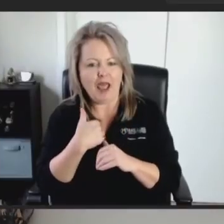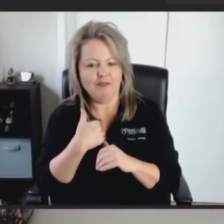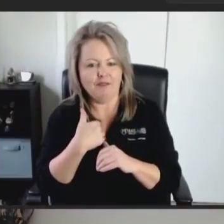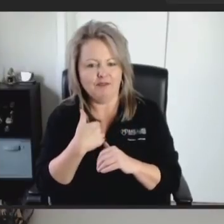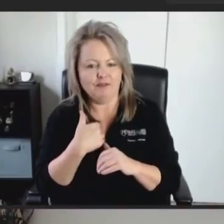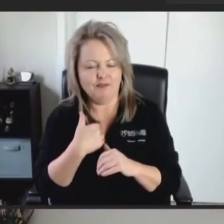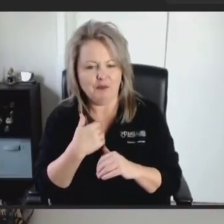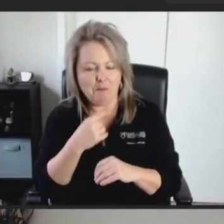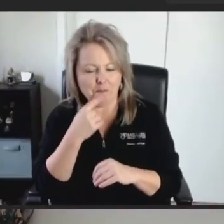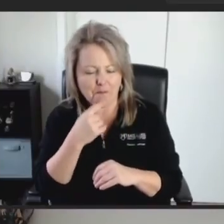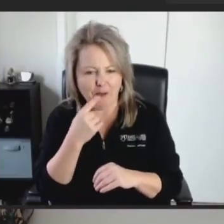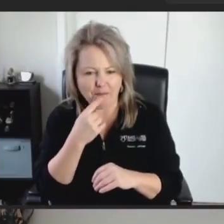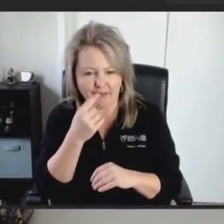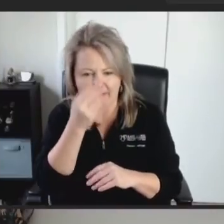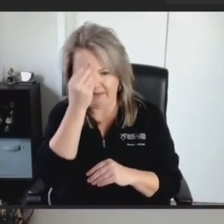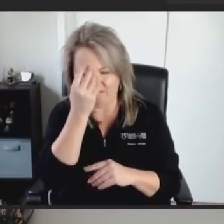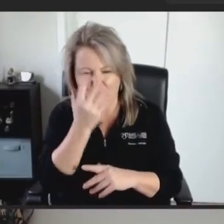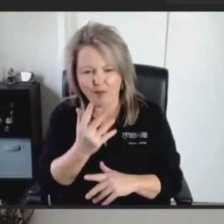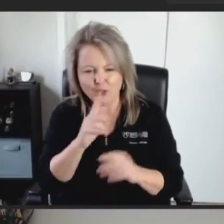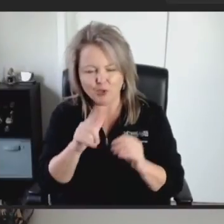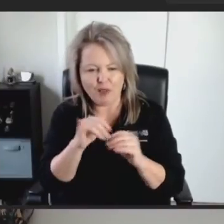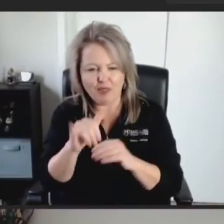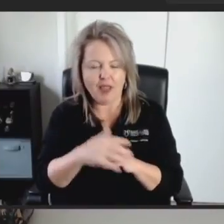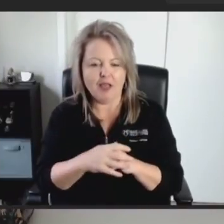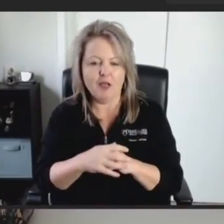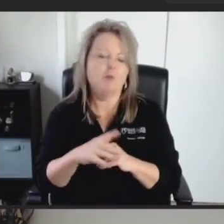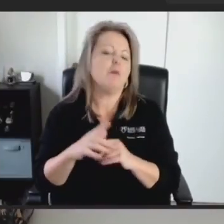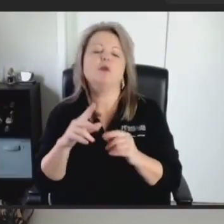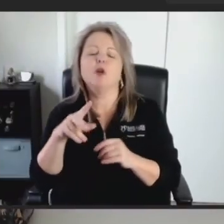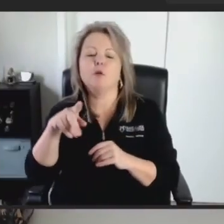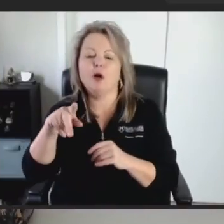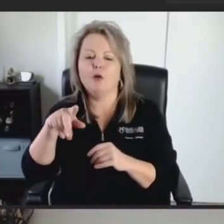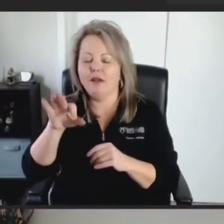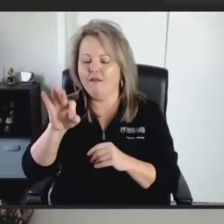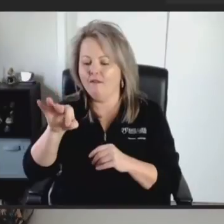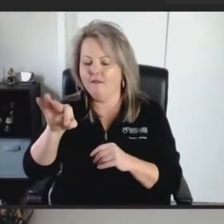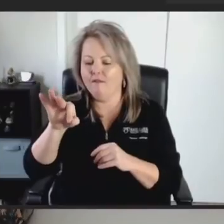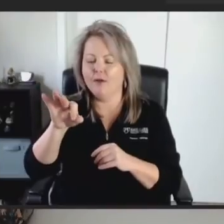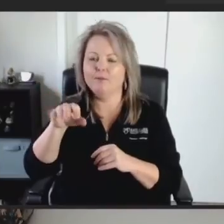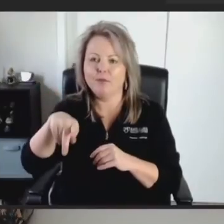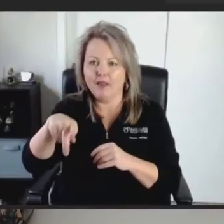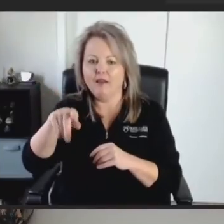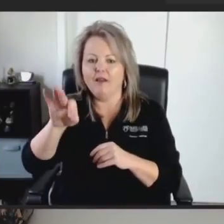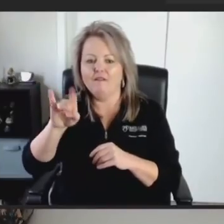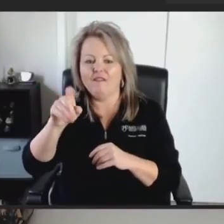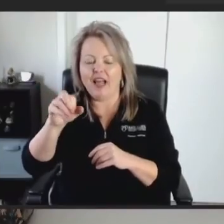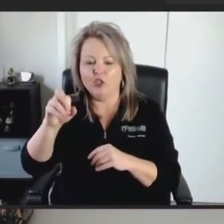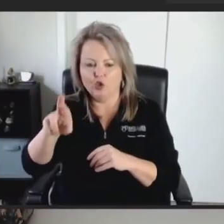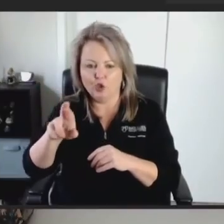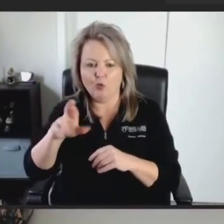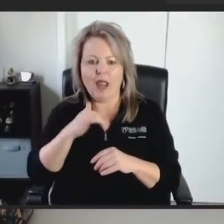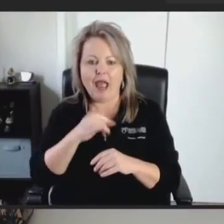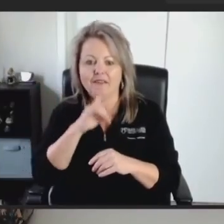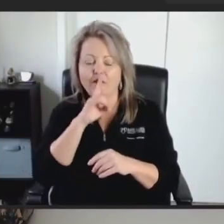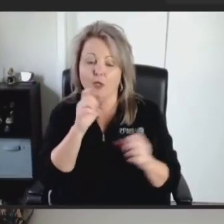very interesting to me. In the case of the Pfizer vaccine, it requires this ultra cold chain